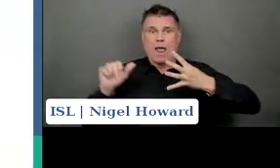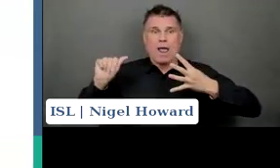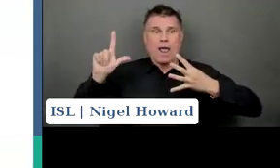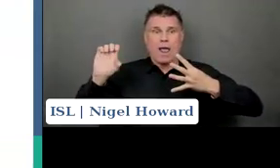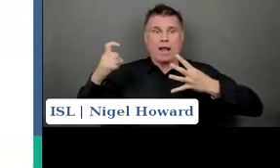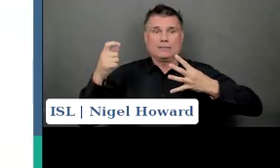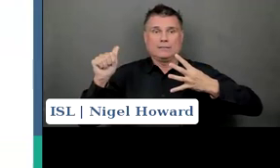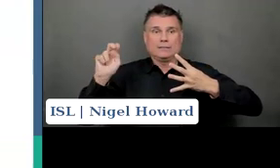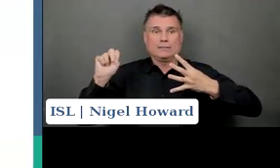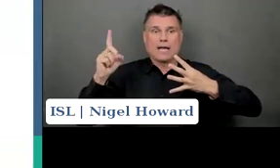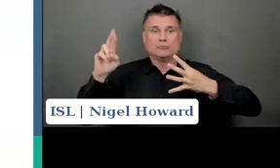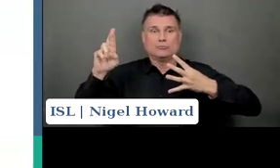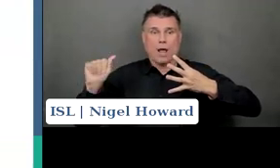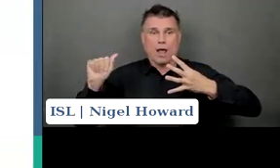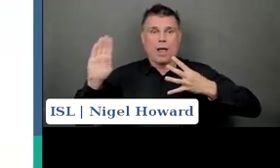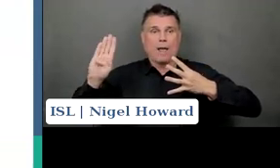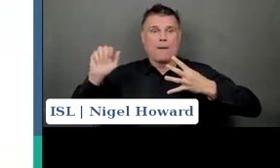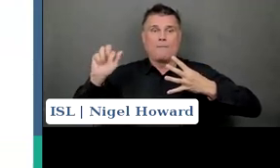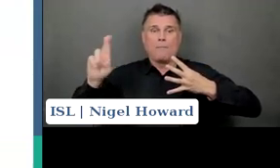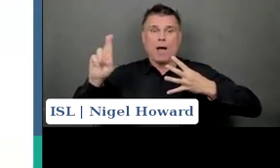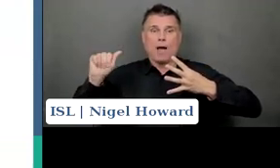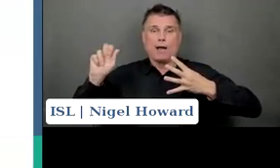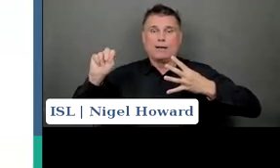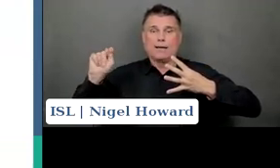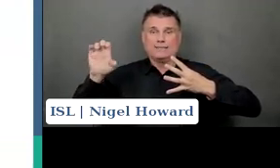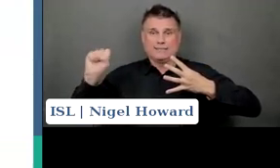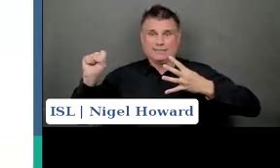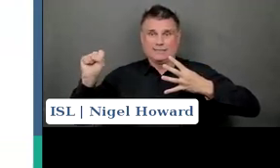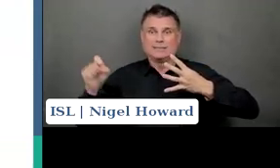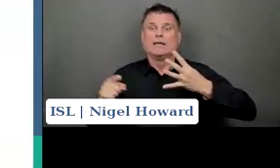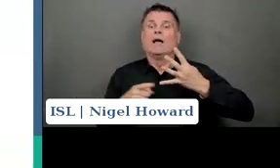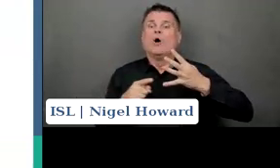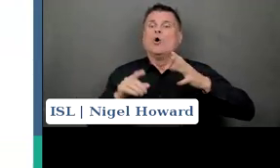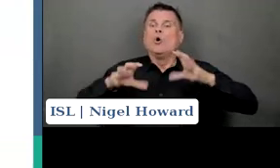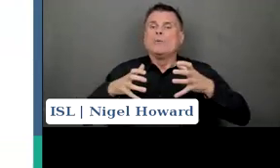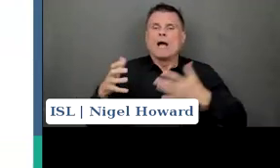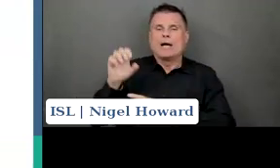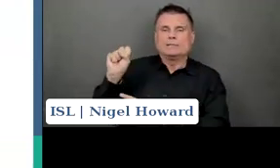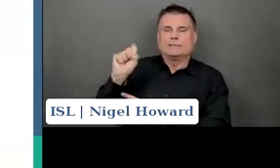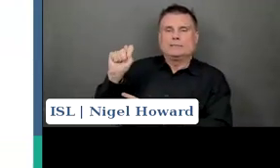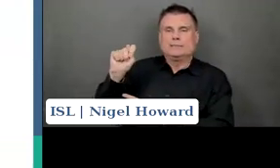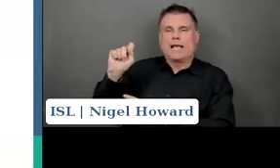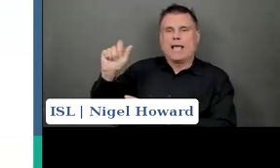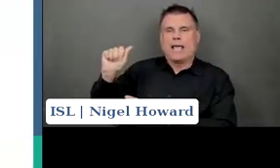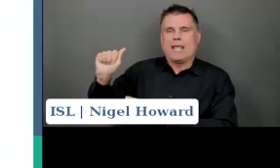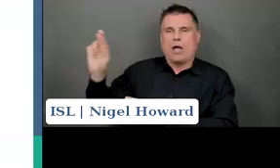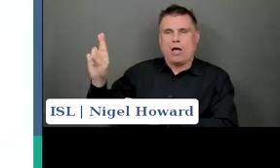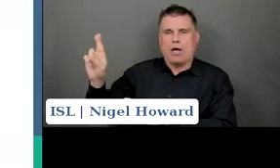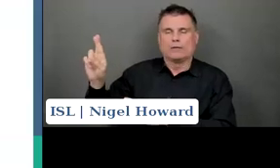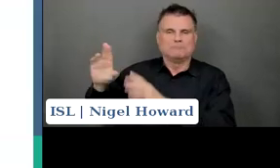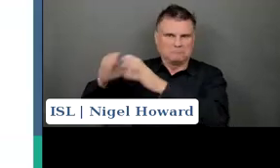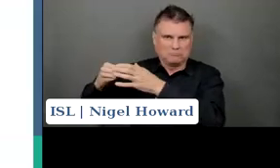Protection Specialist at STAR, will talk through the systems approach. Then our panel is Afra